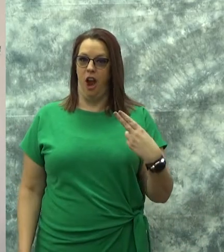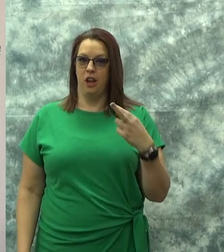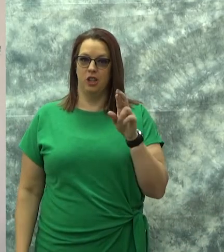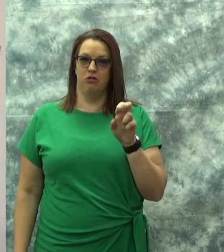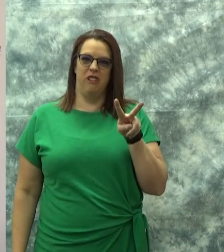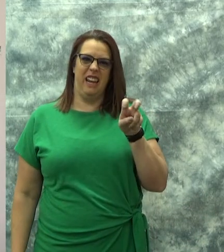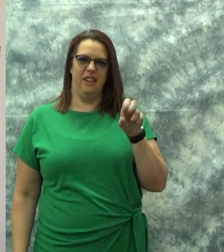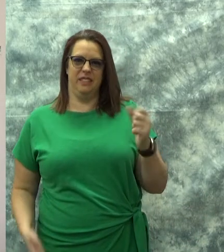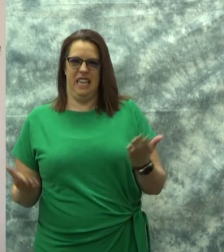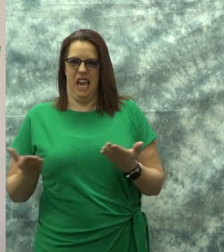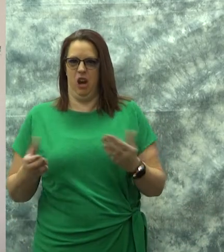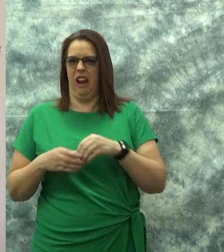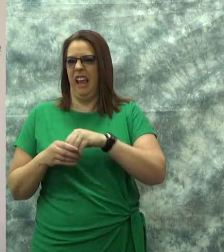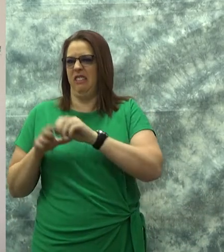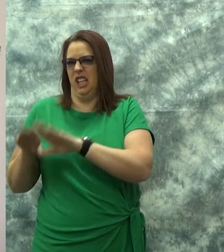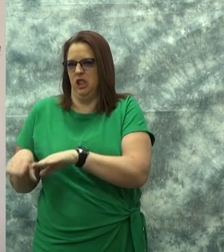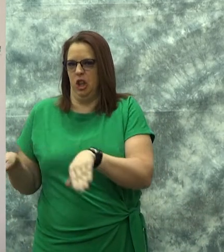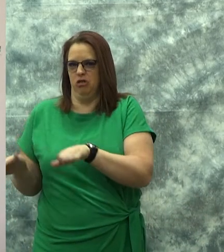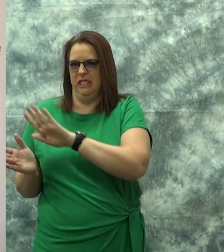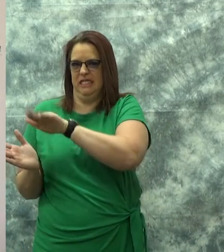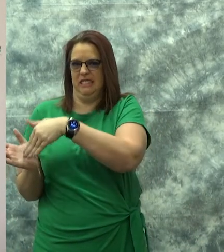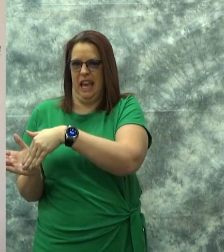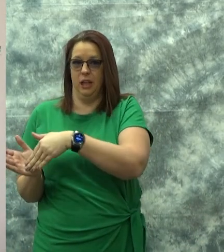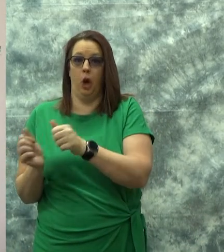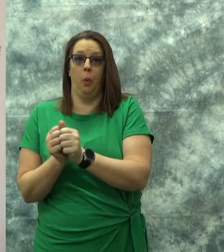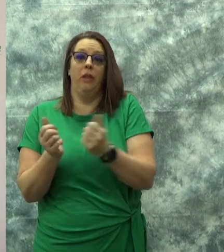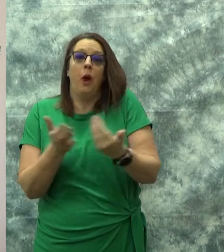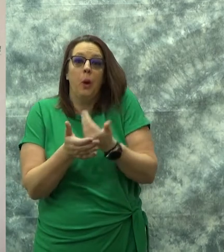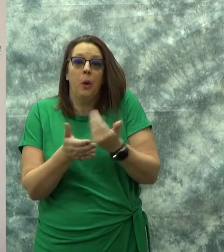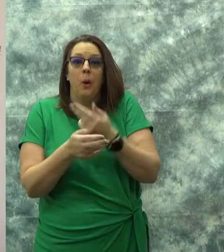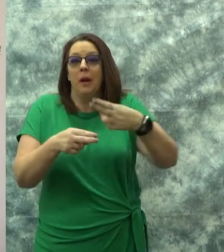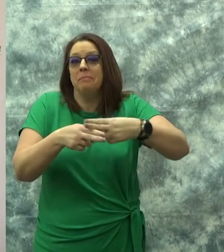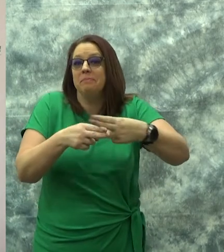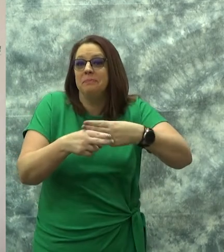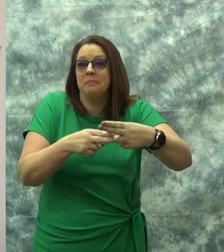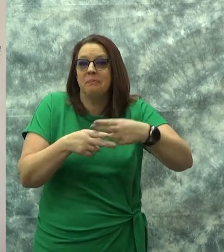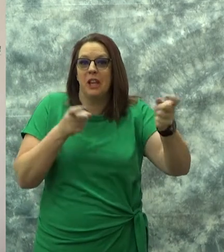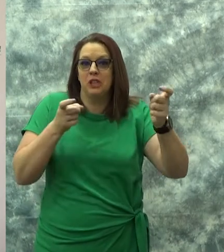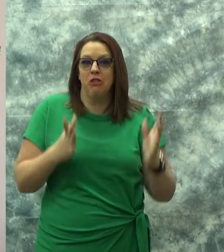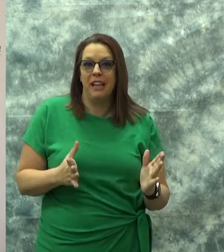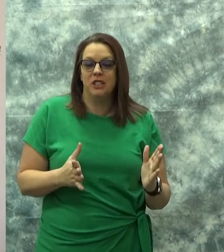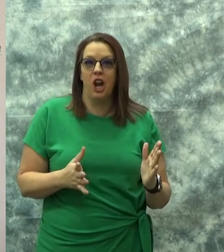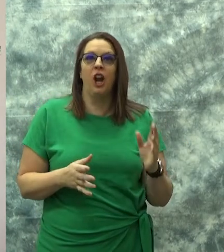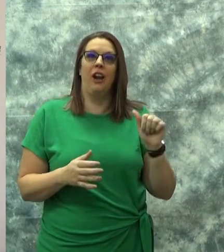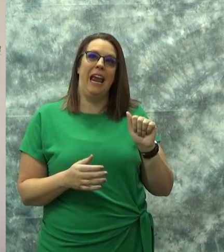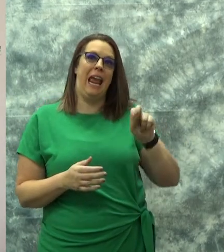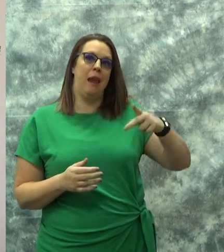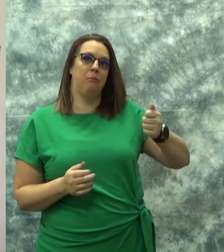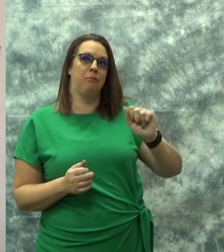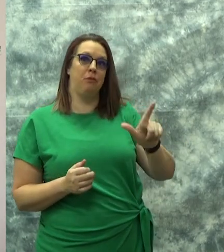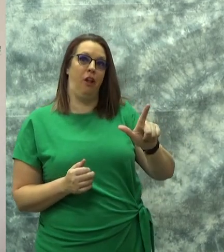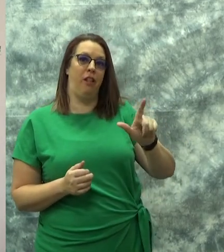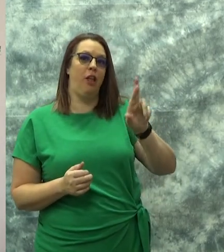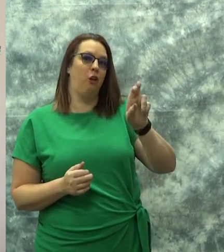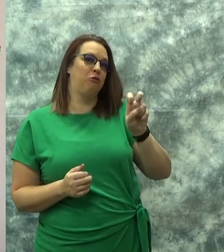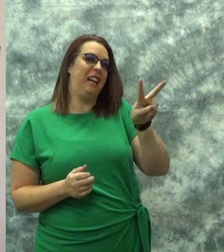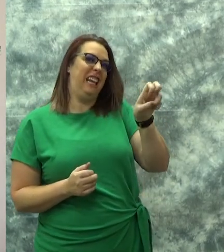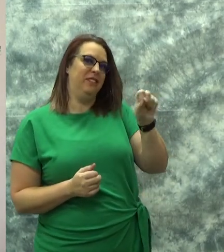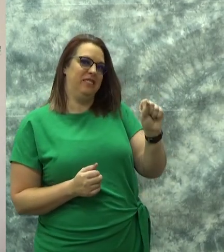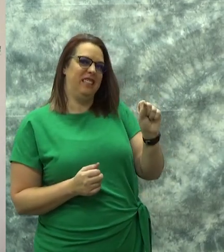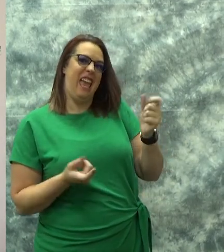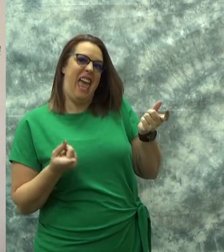Josh Reeves here in our Children's Enrichment Center here with our new interim preschool director, April Reeves,